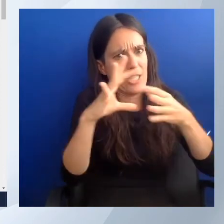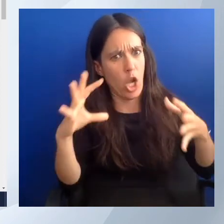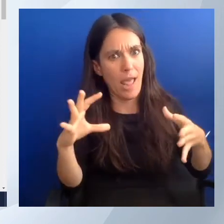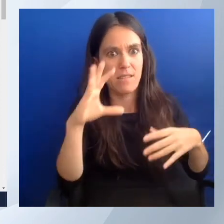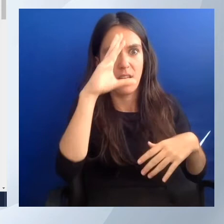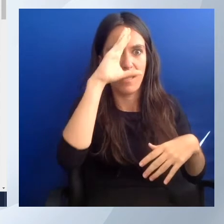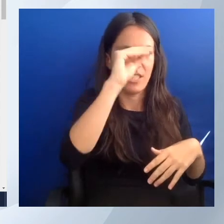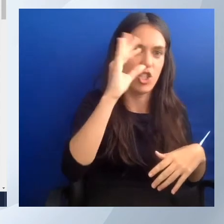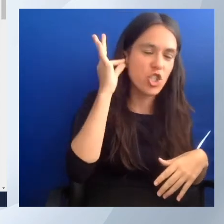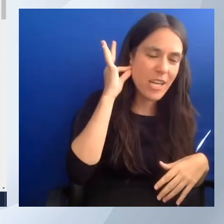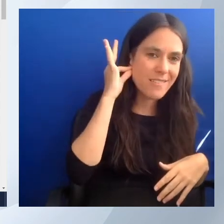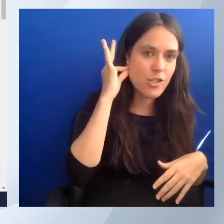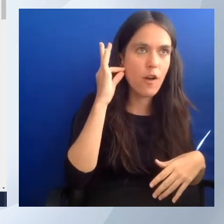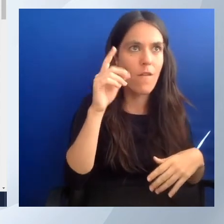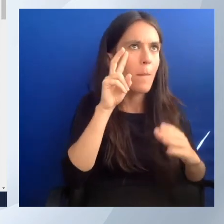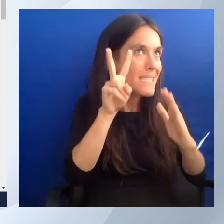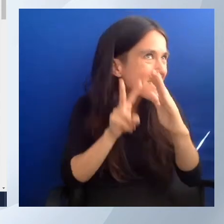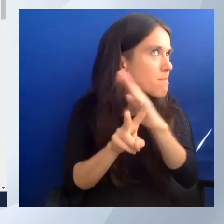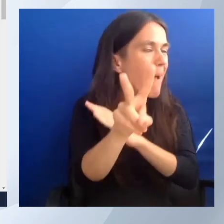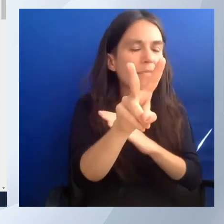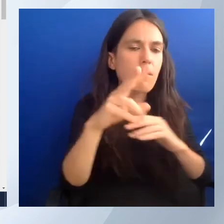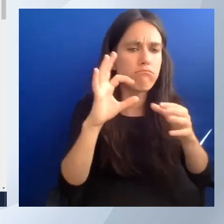expected outcome in the pattern matching.